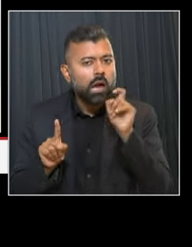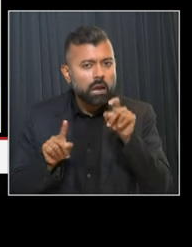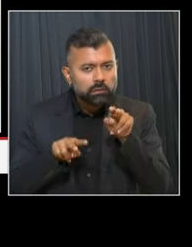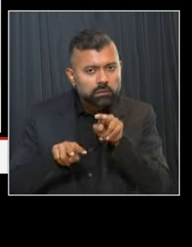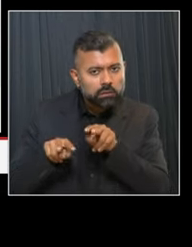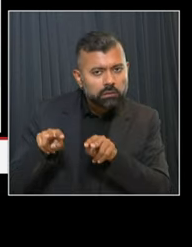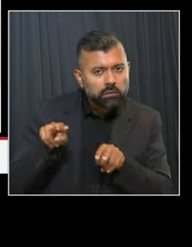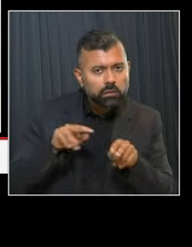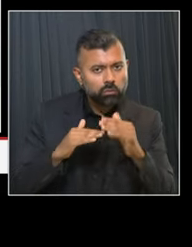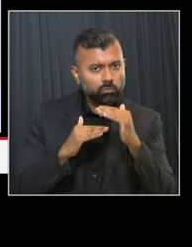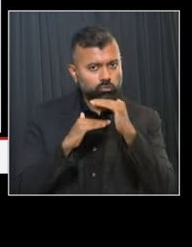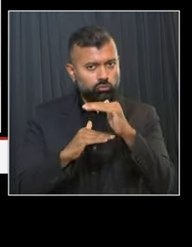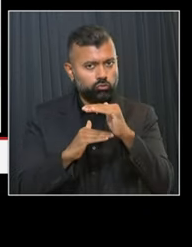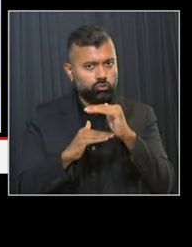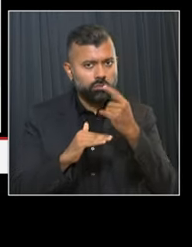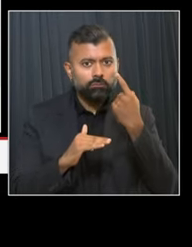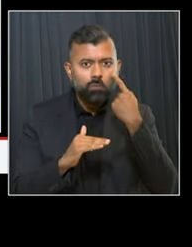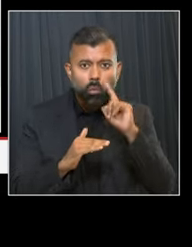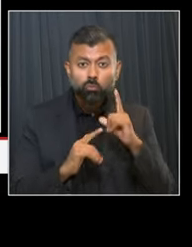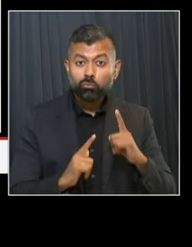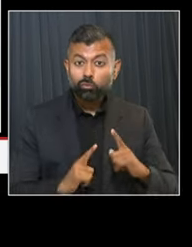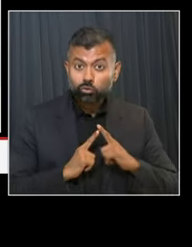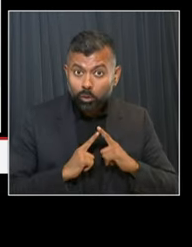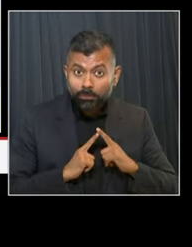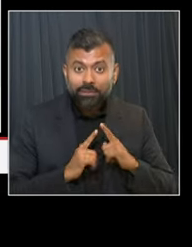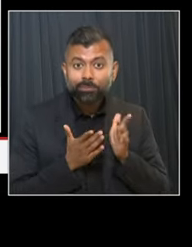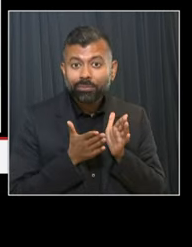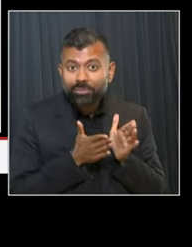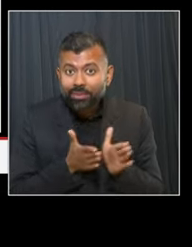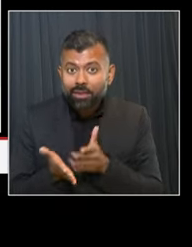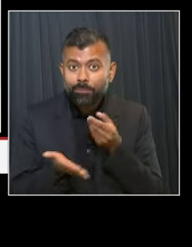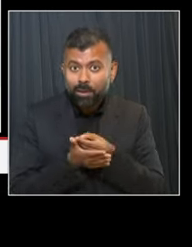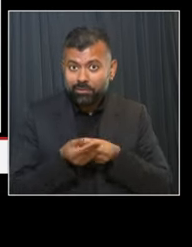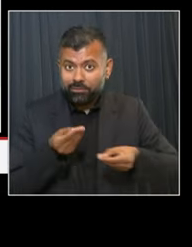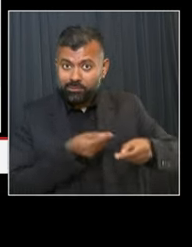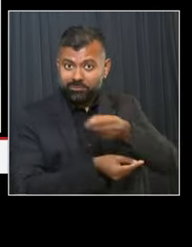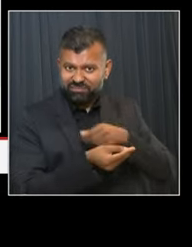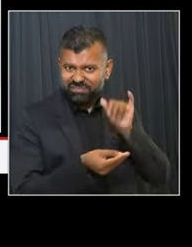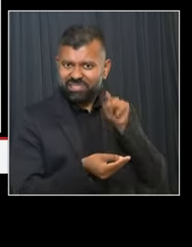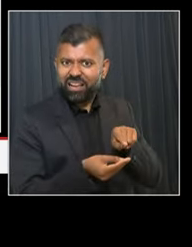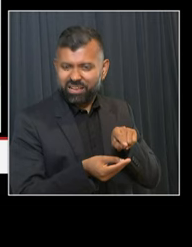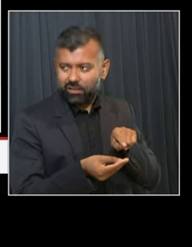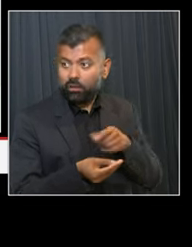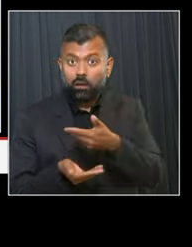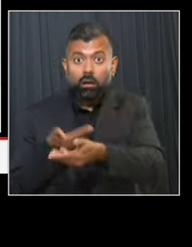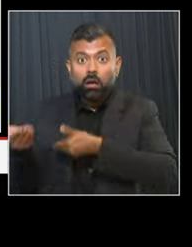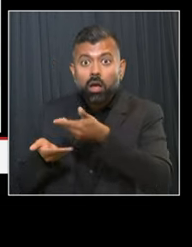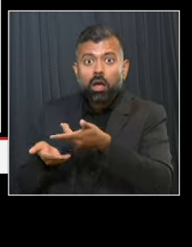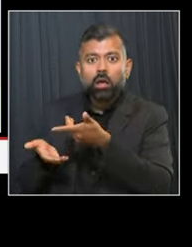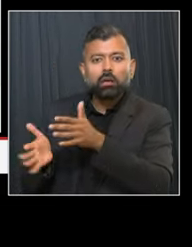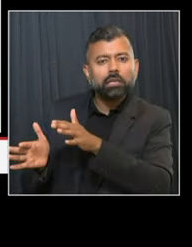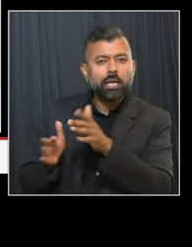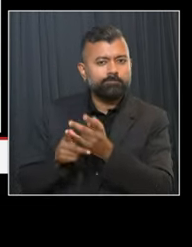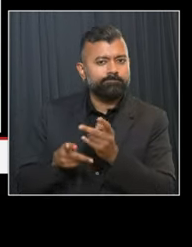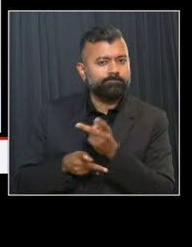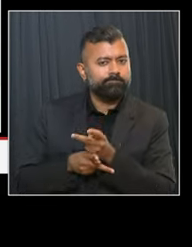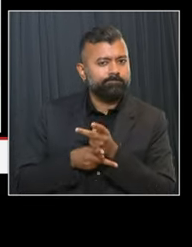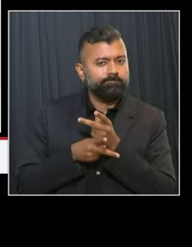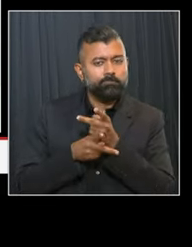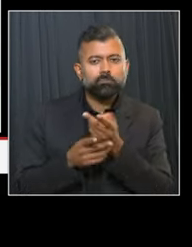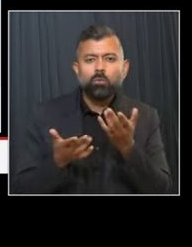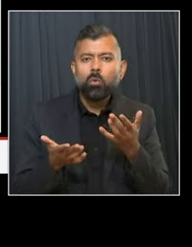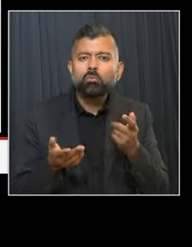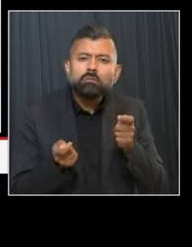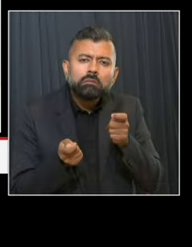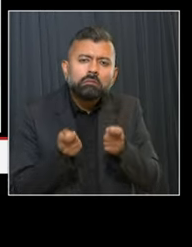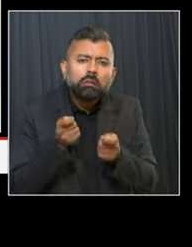our own leave policies in district government in order to make sure we were not relying on so much overtime. So we've made some modest changes